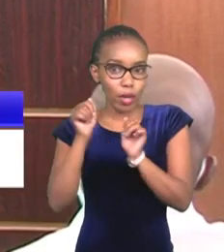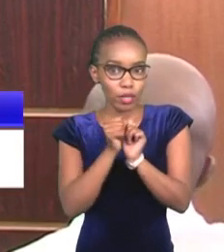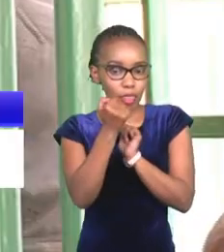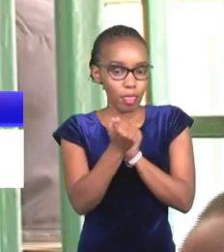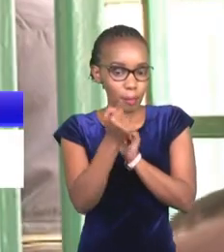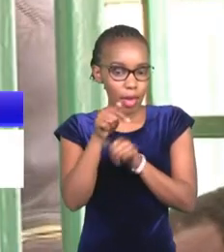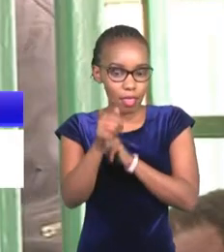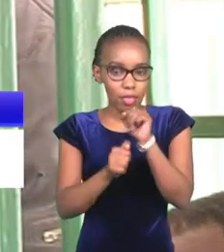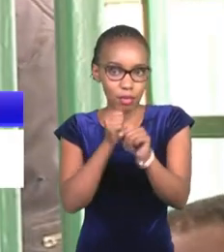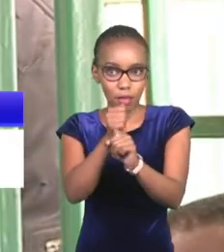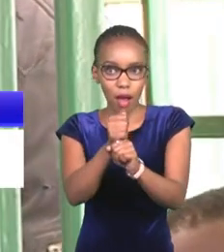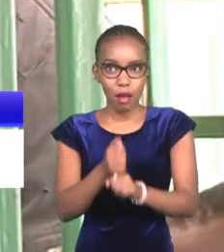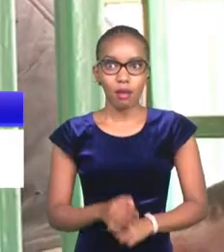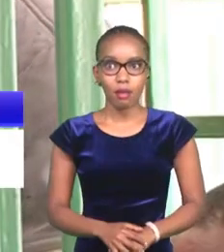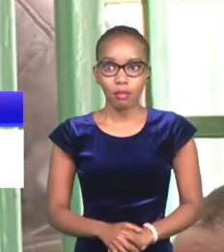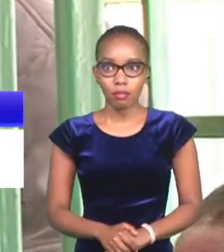year.